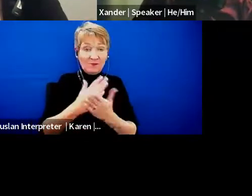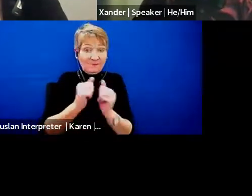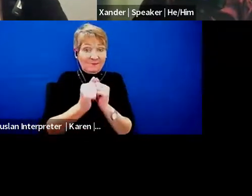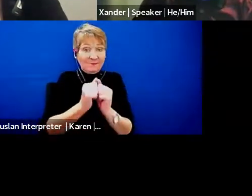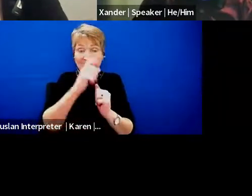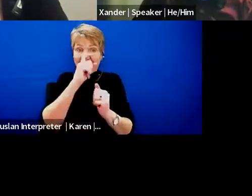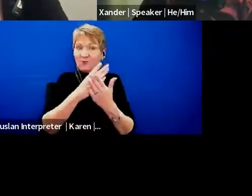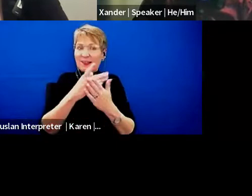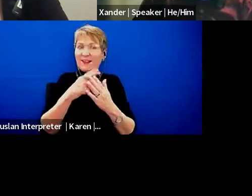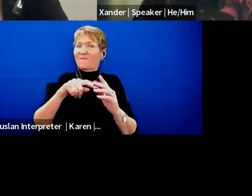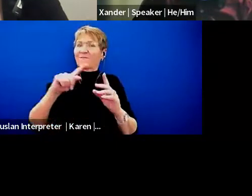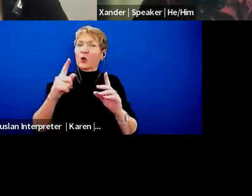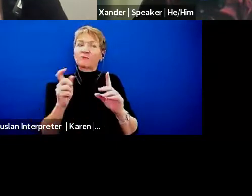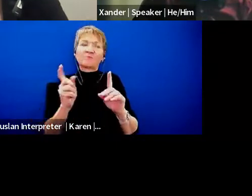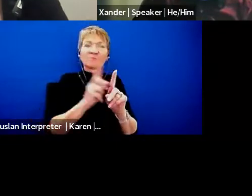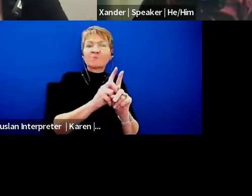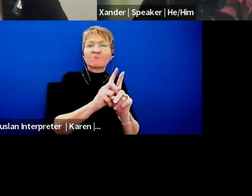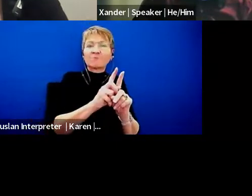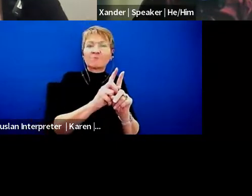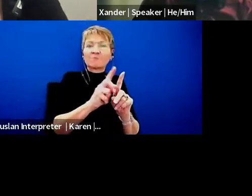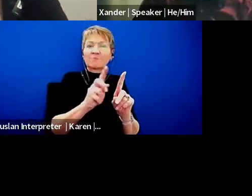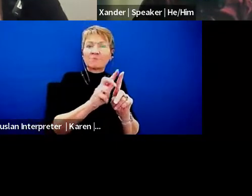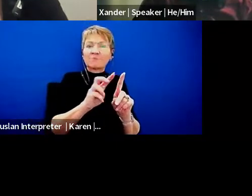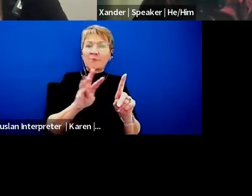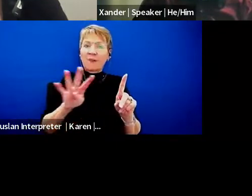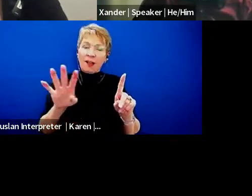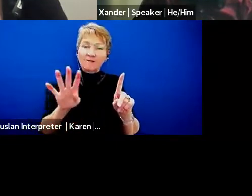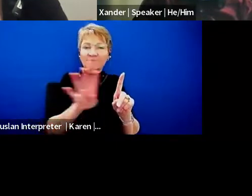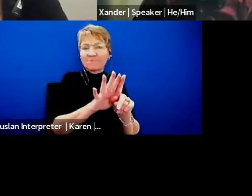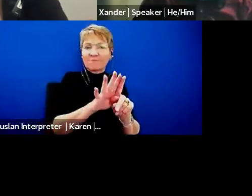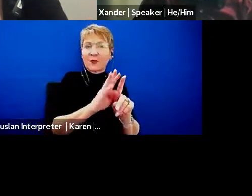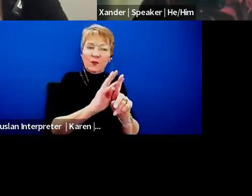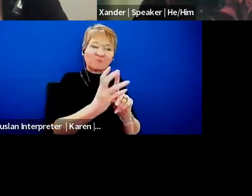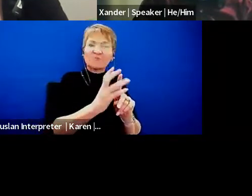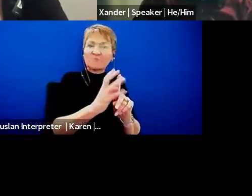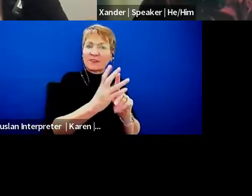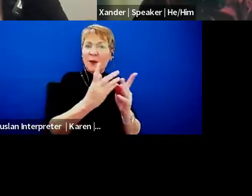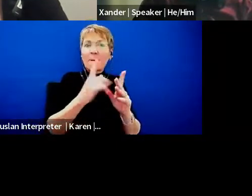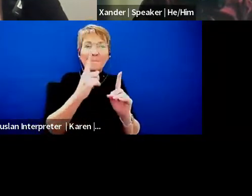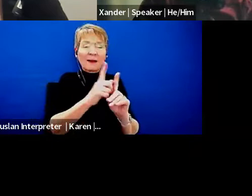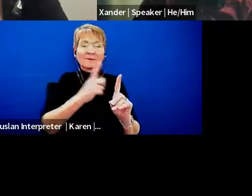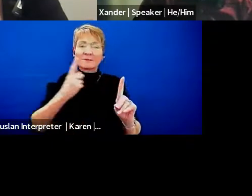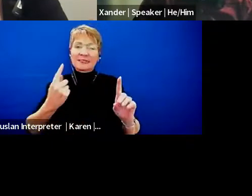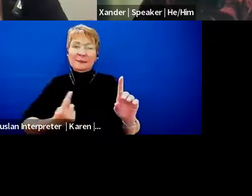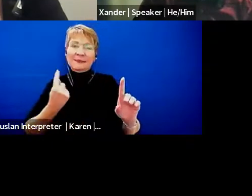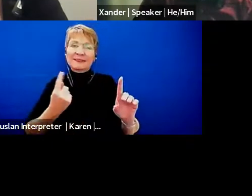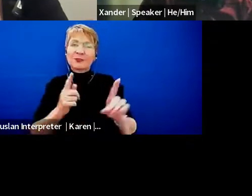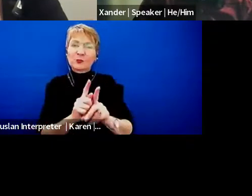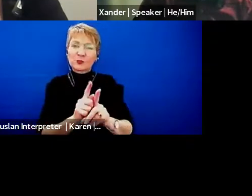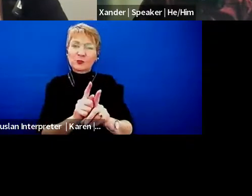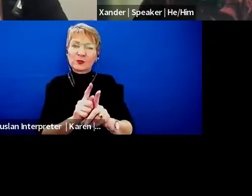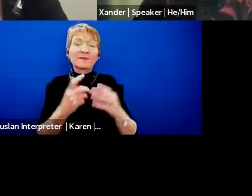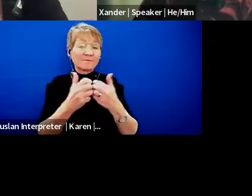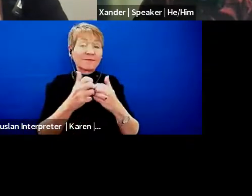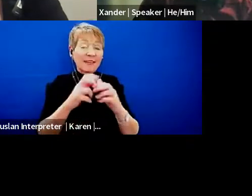but also need to be supported, independent young children themselves. Many families tell us that this is a regular challenge as they